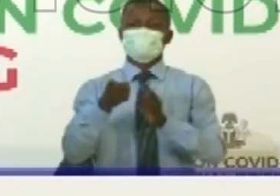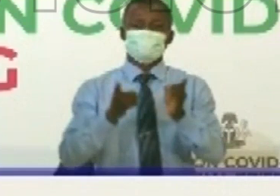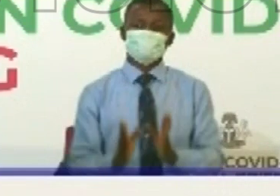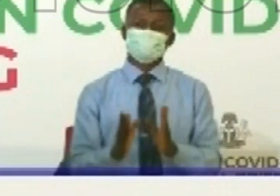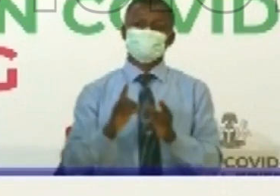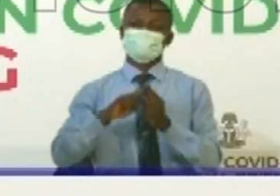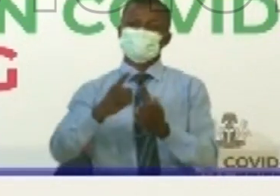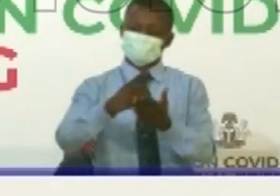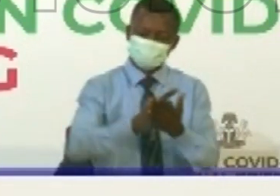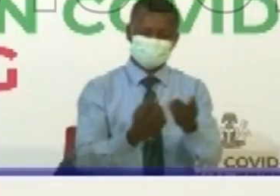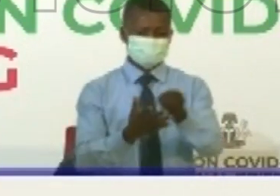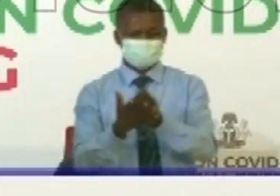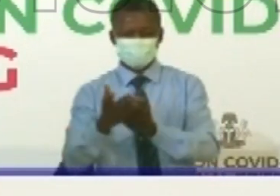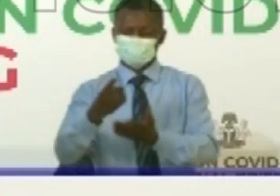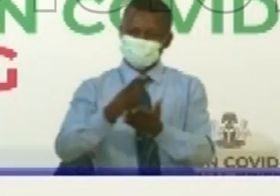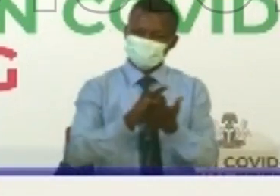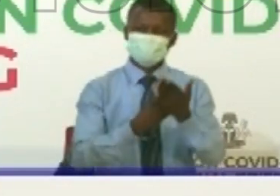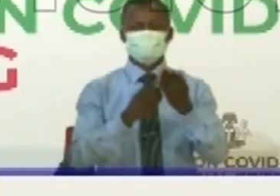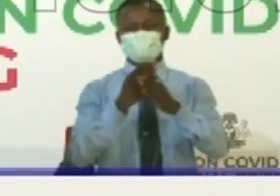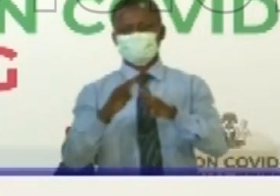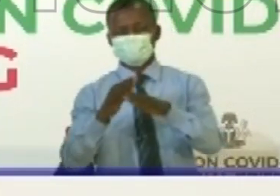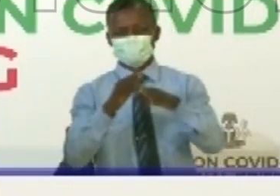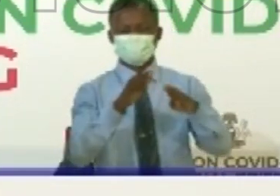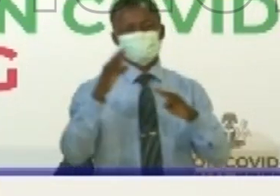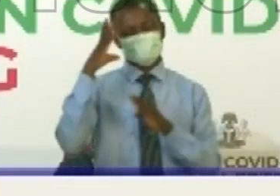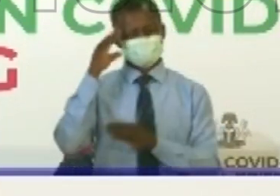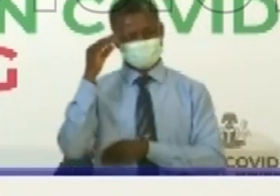notes and share experience.